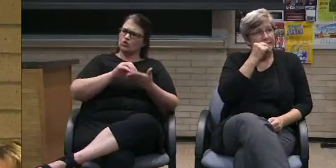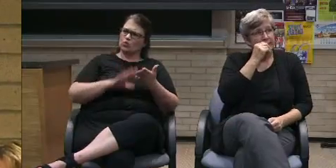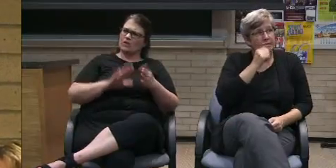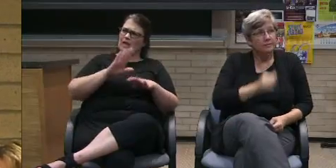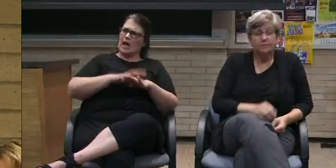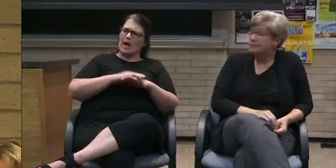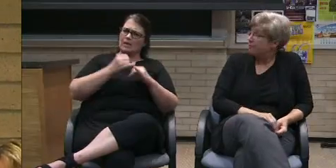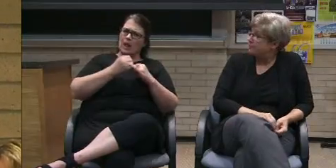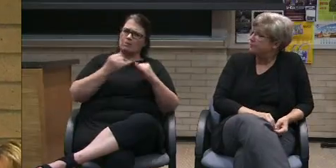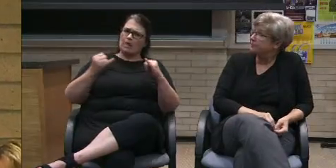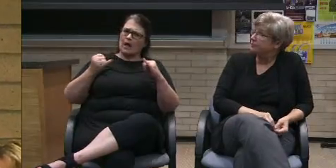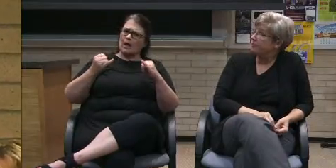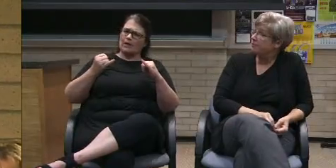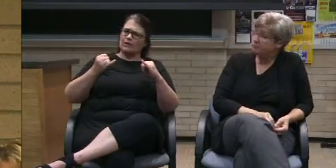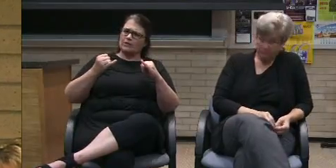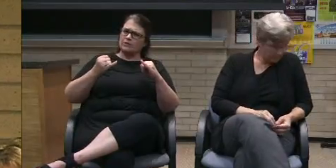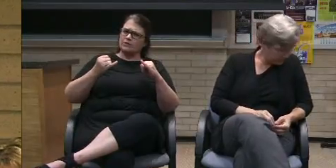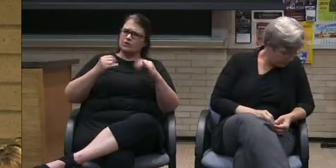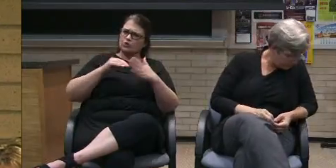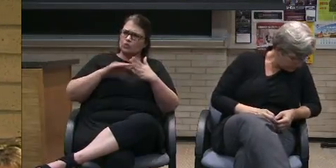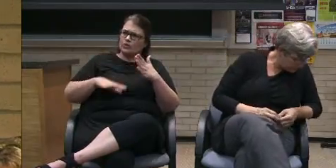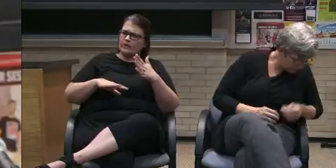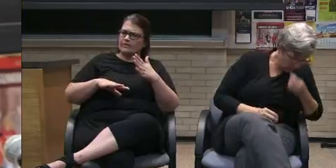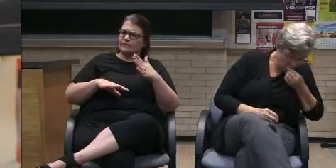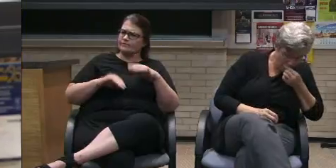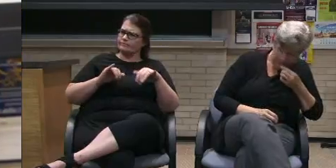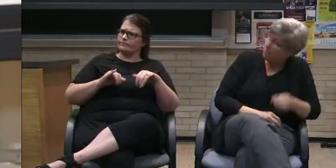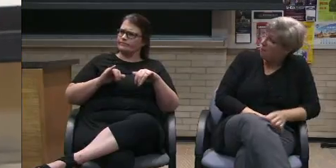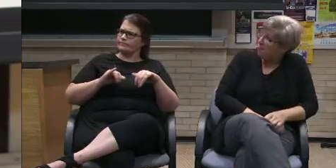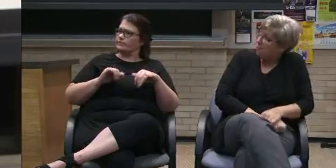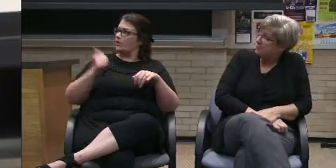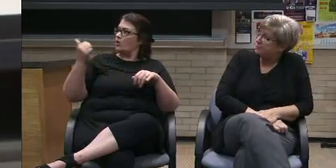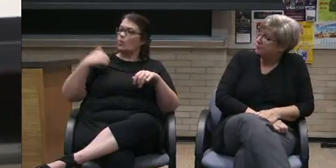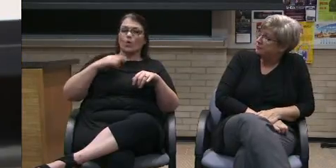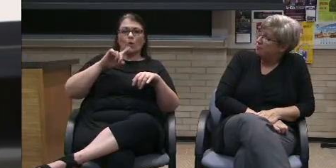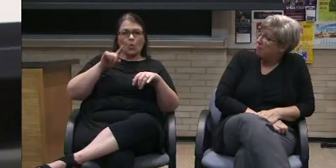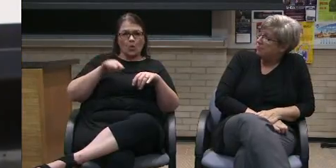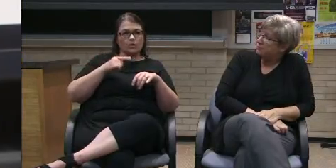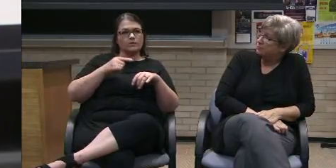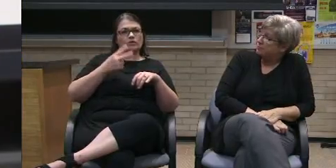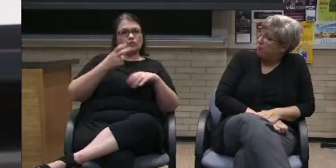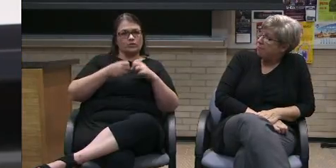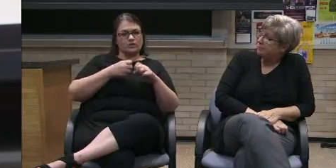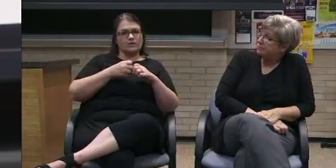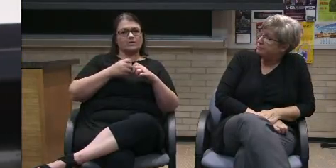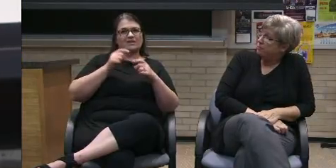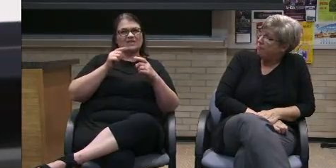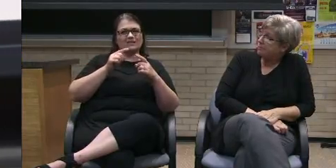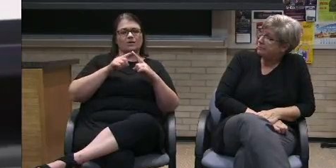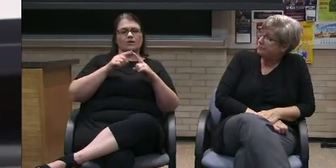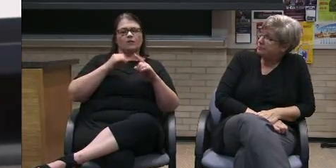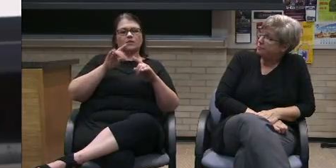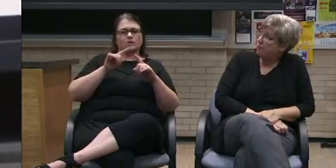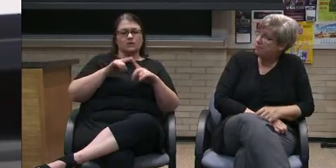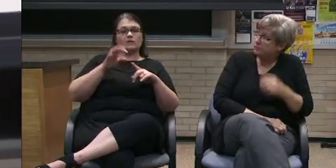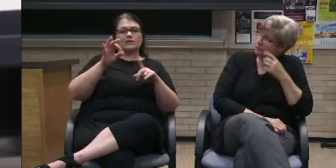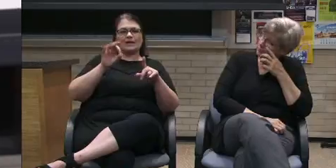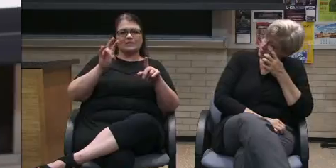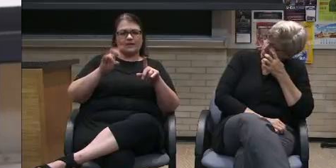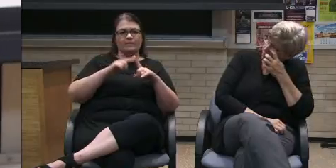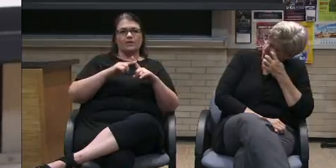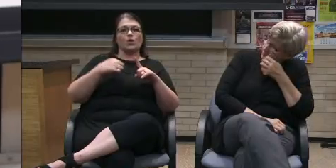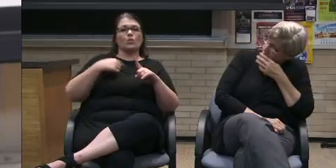curriculums? How did you do that? Well, remember that we were only associates until '97, and so as we were building out bachelor's degrees, often